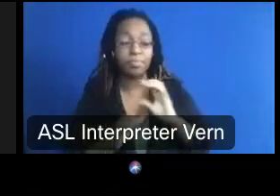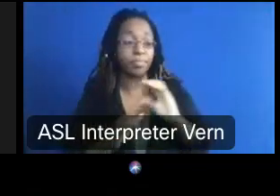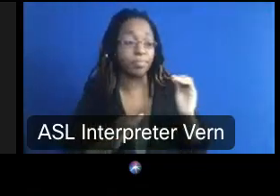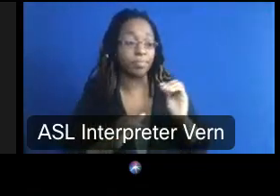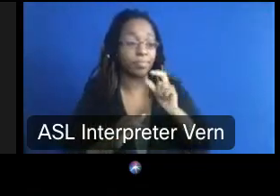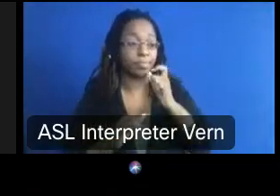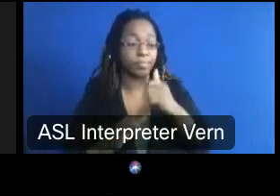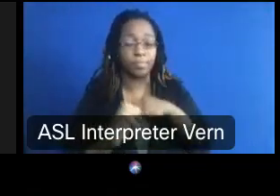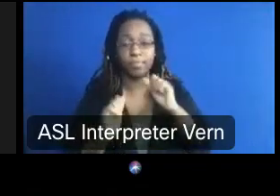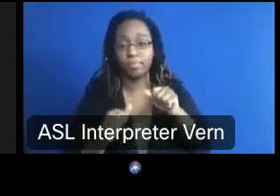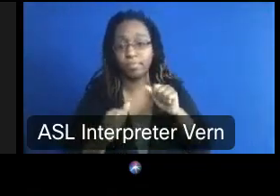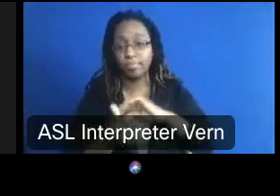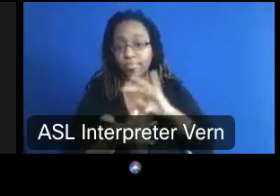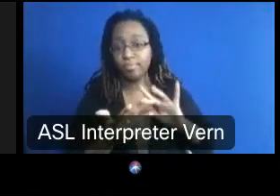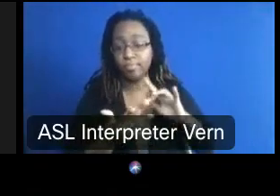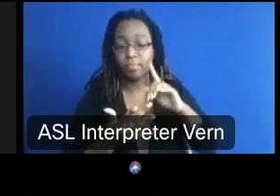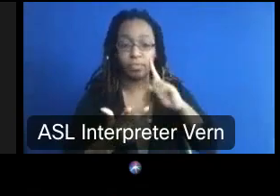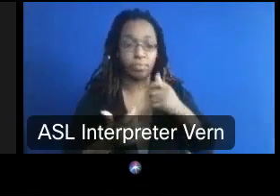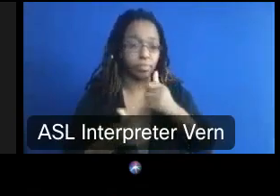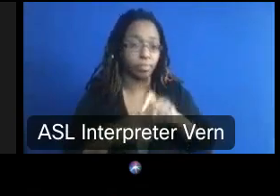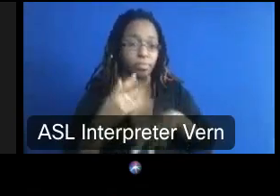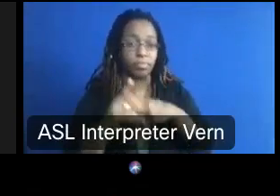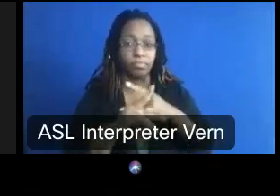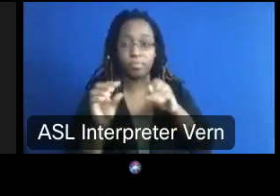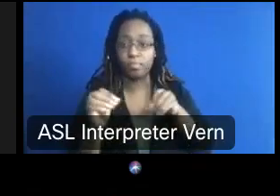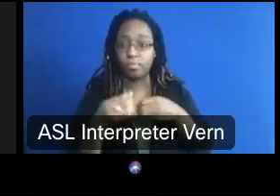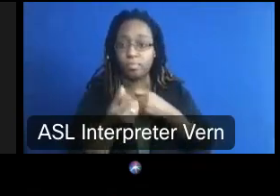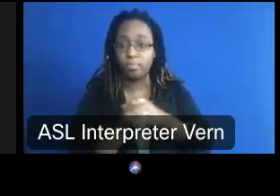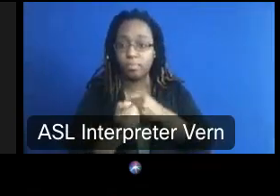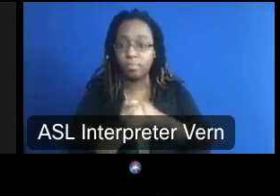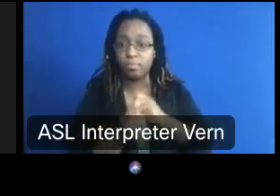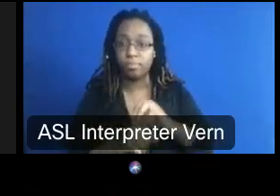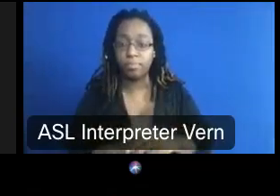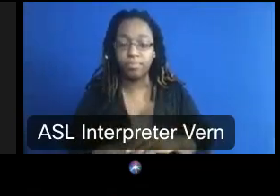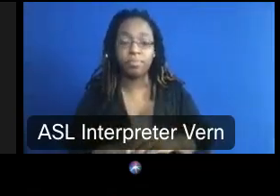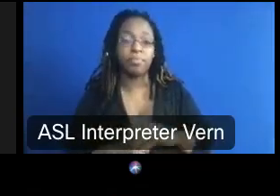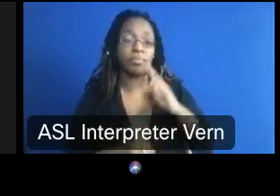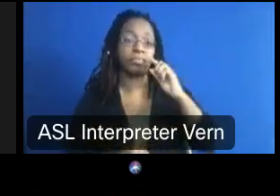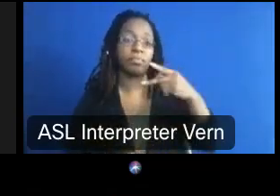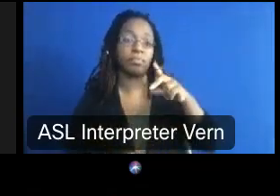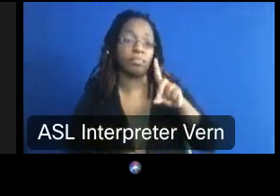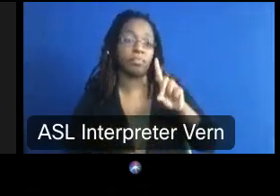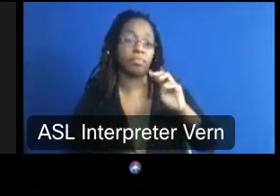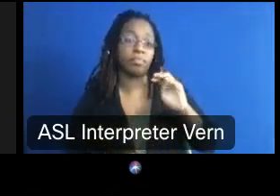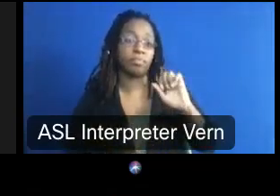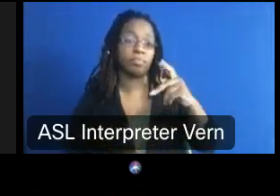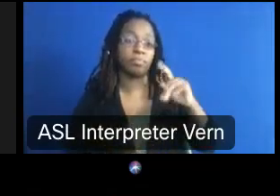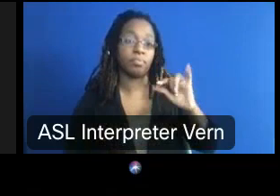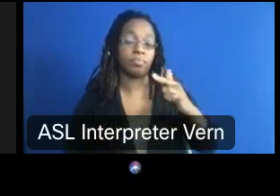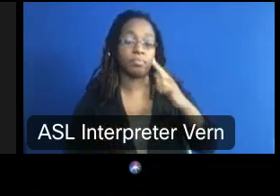can turn to in terms of organizational support. And through this pod mapping for ourselves, it gives